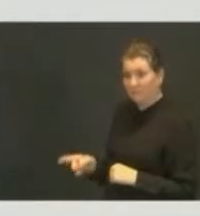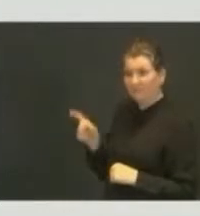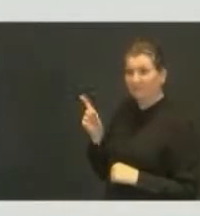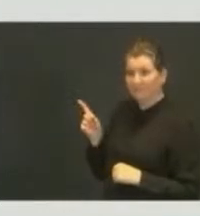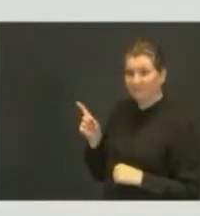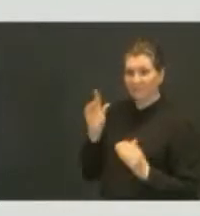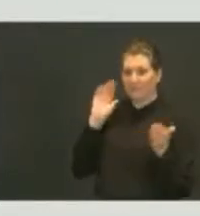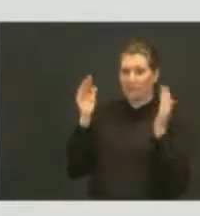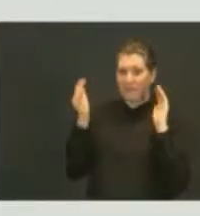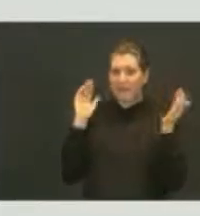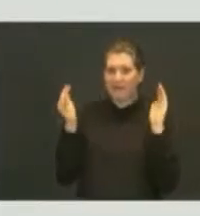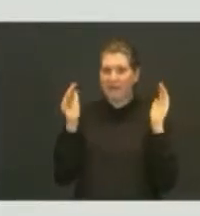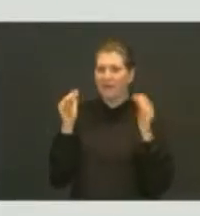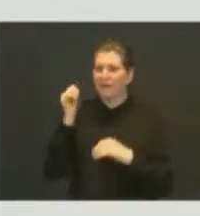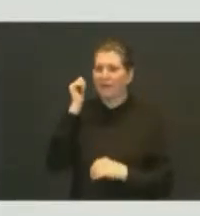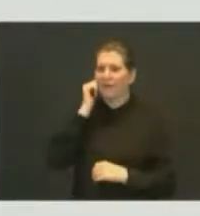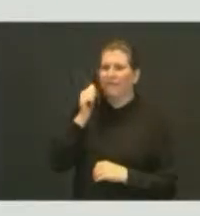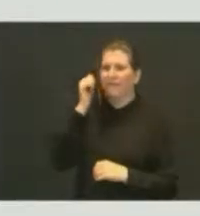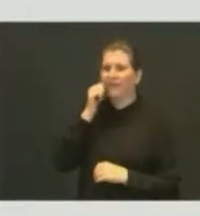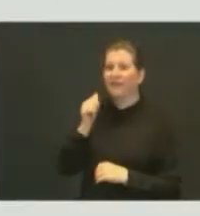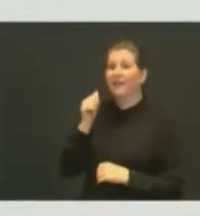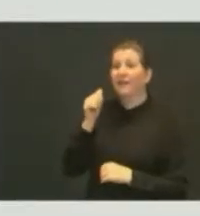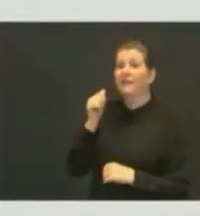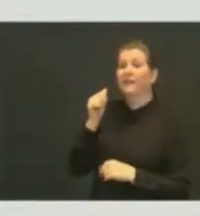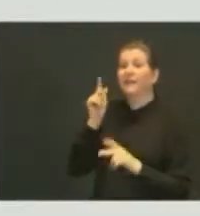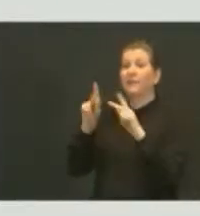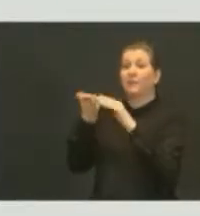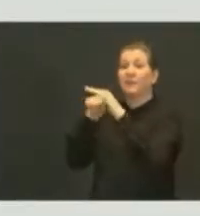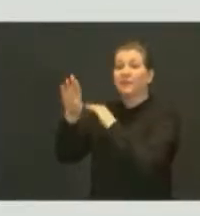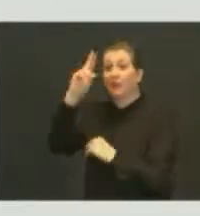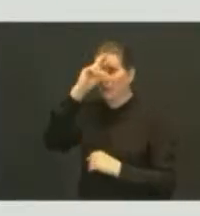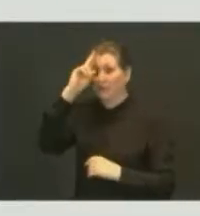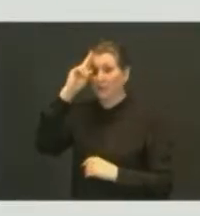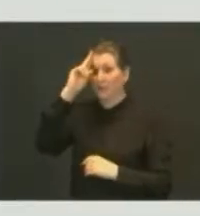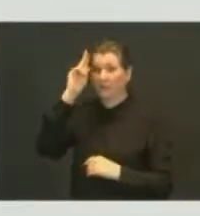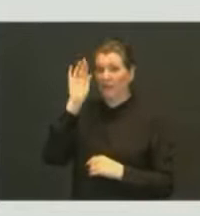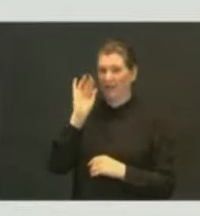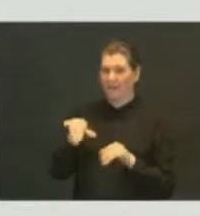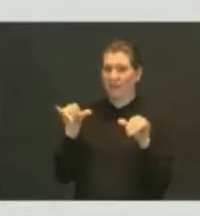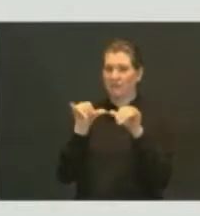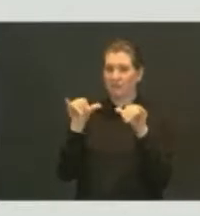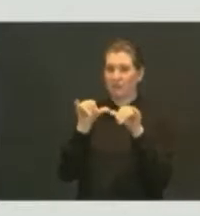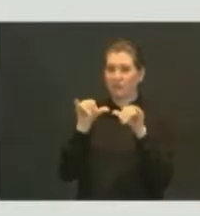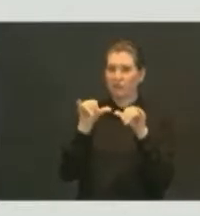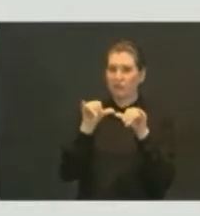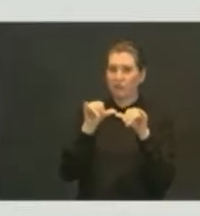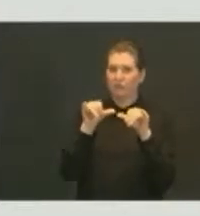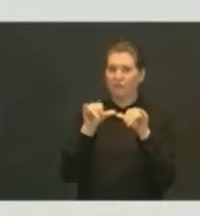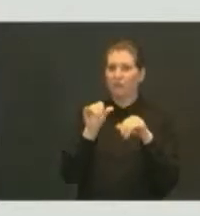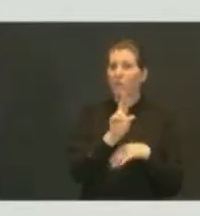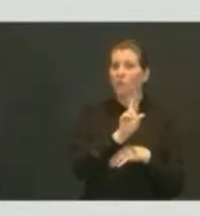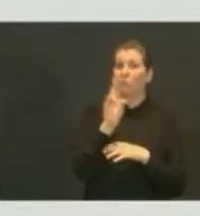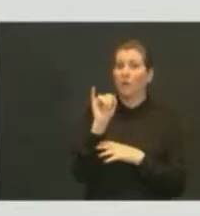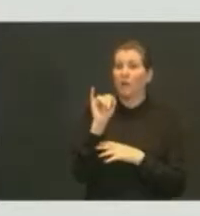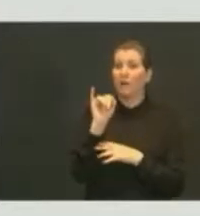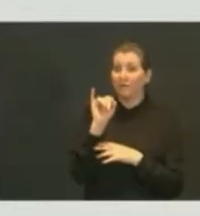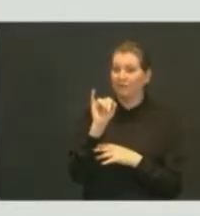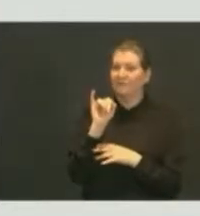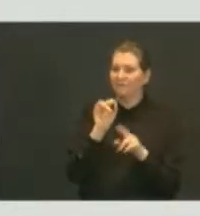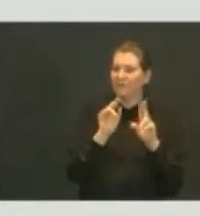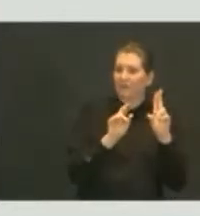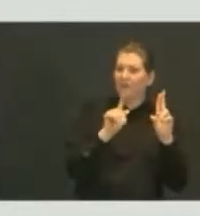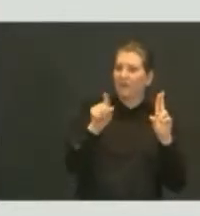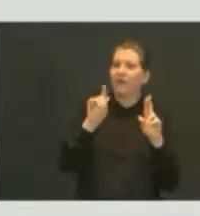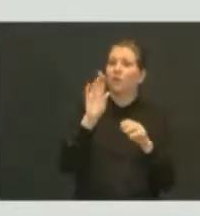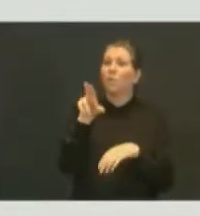to daily hospitalizations, which is the metric we focus on most closely when thinking about reopening the